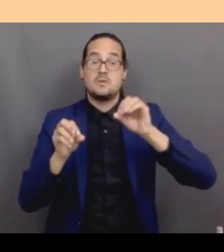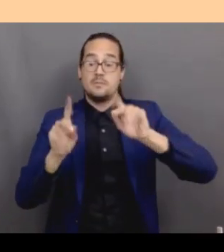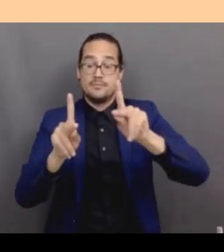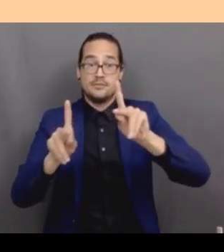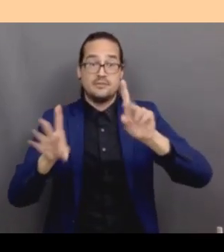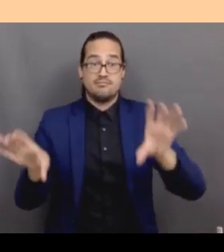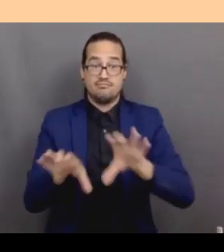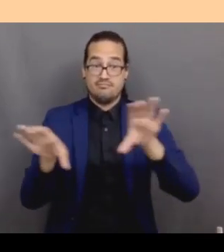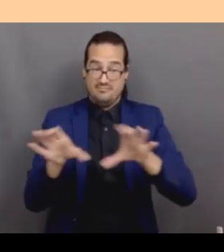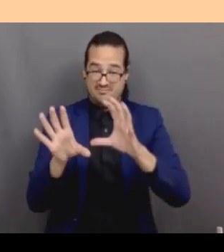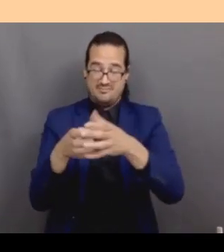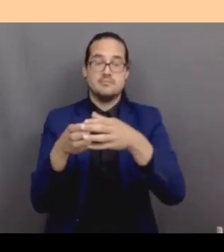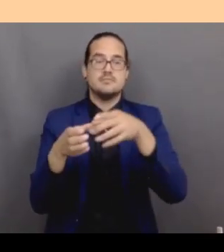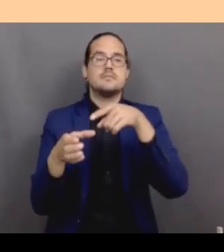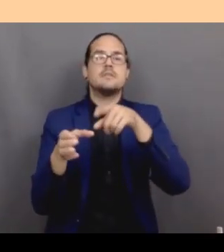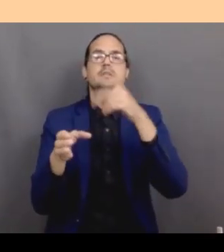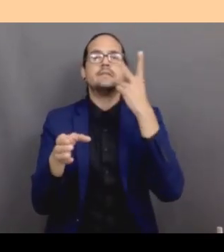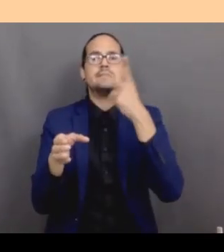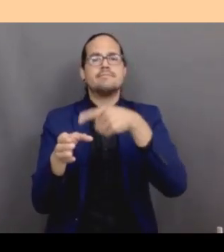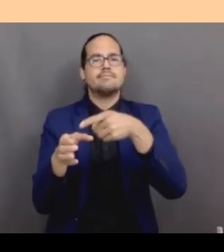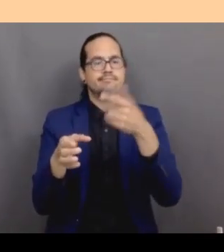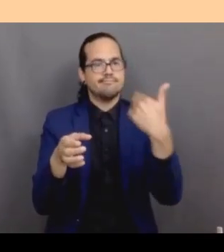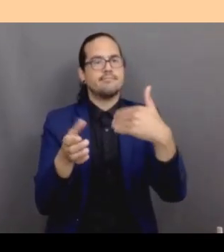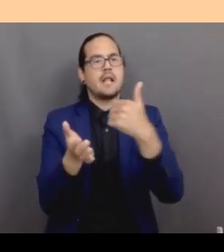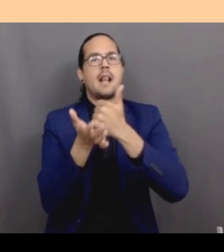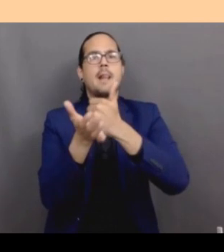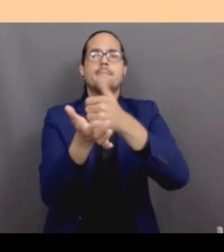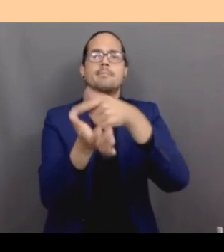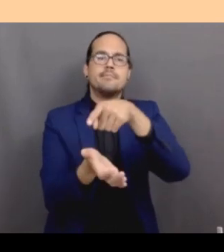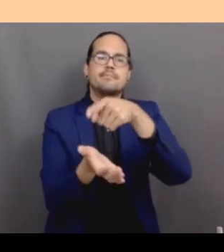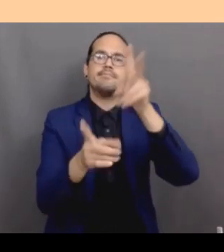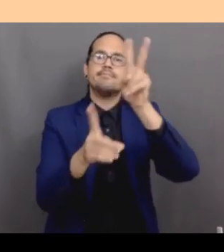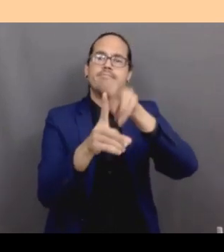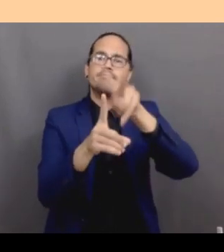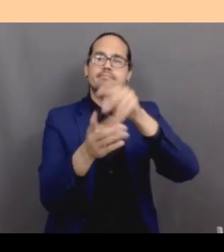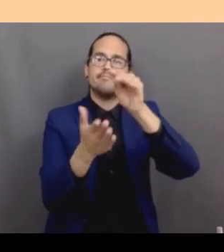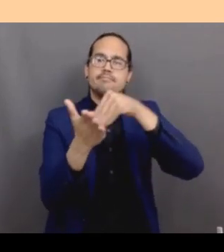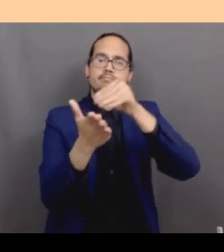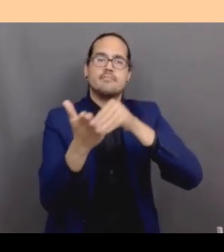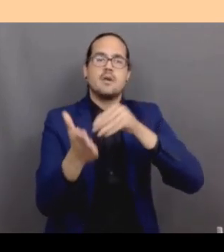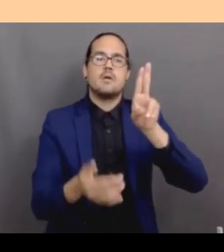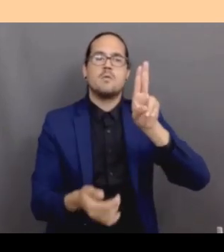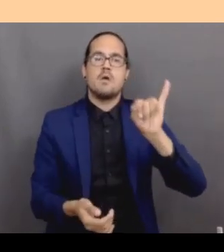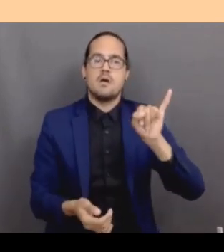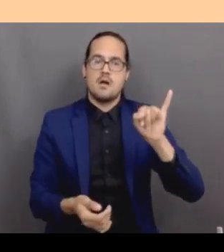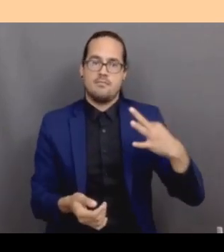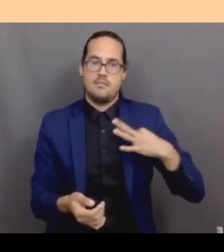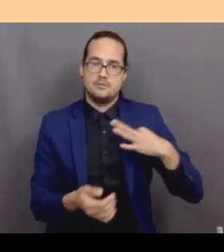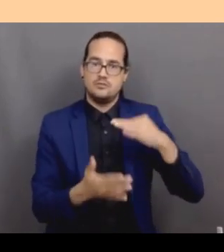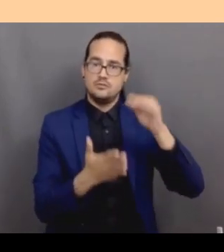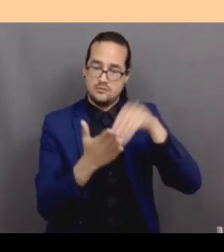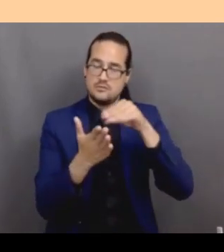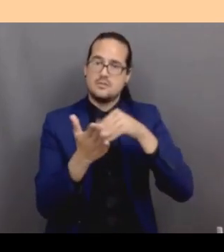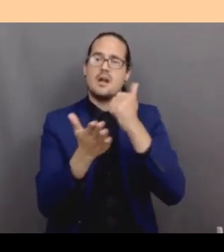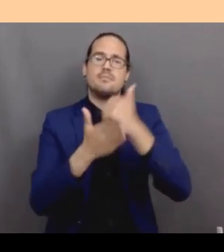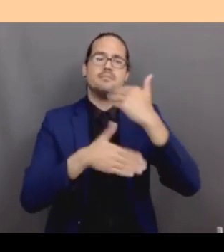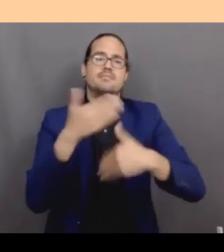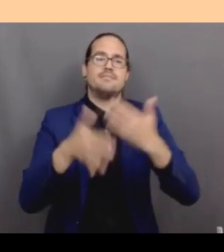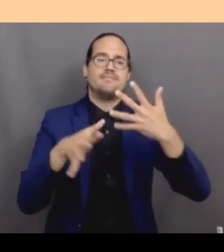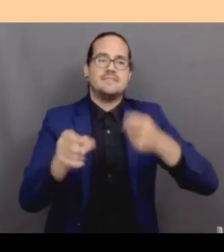Our care and shelter homeless support program has been working tirelessly to